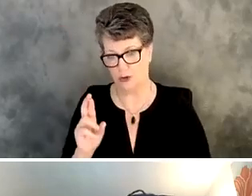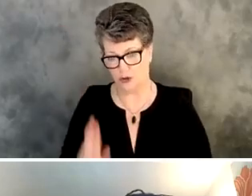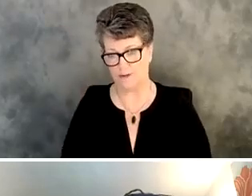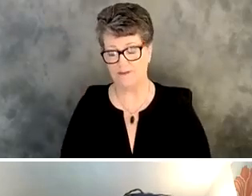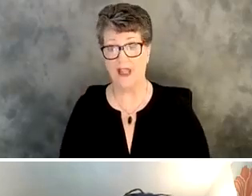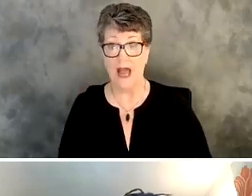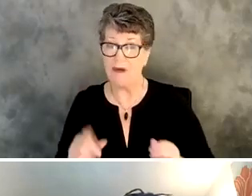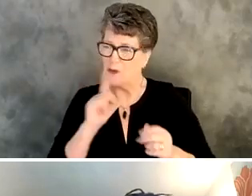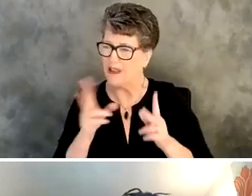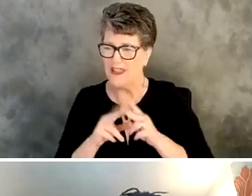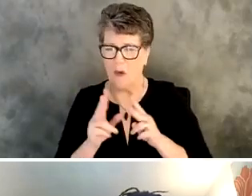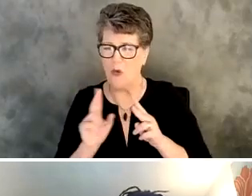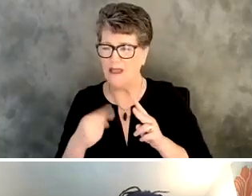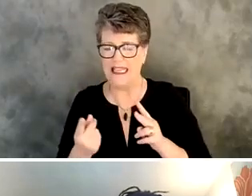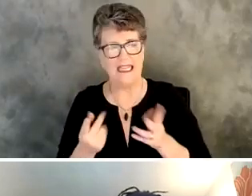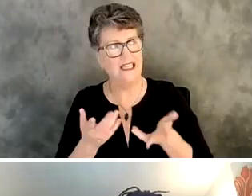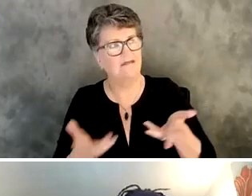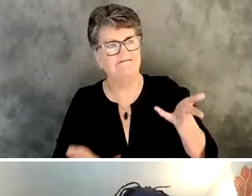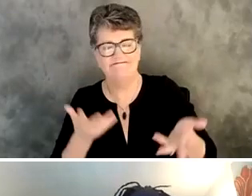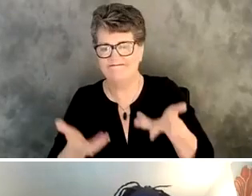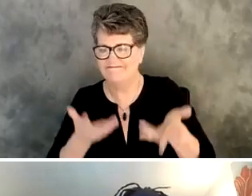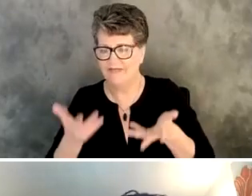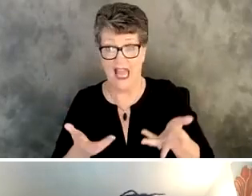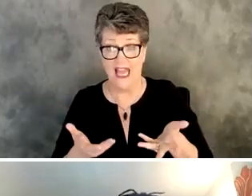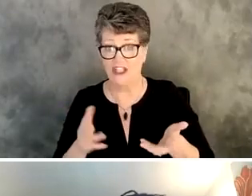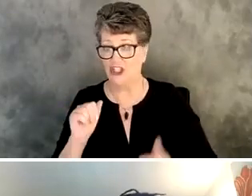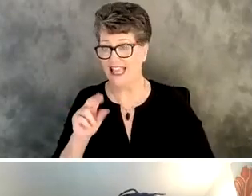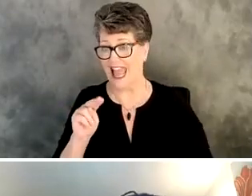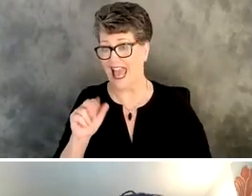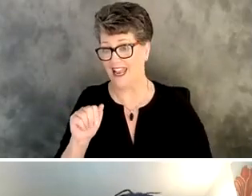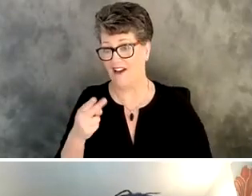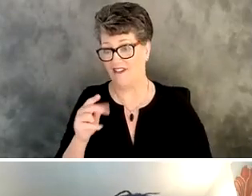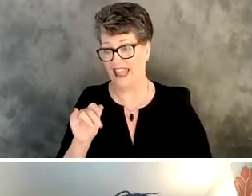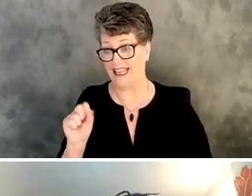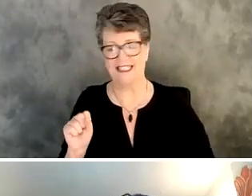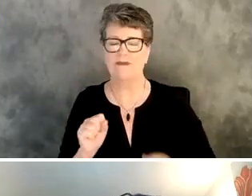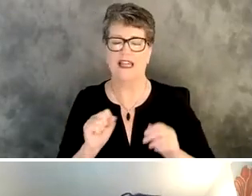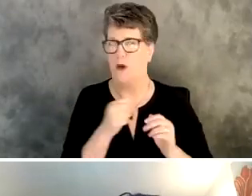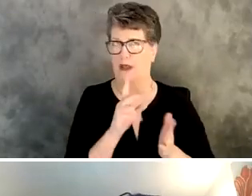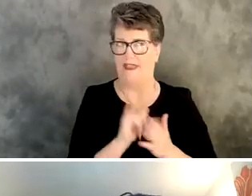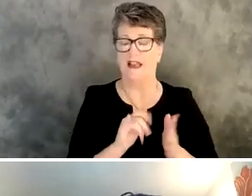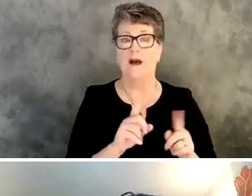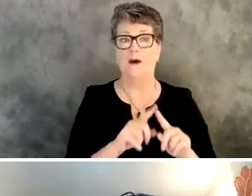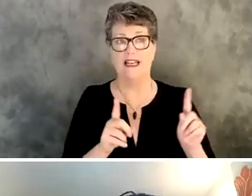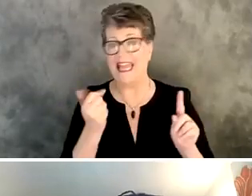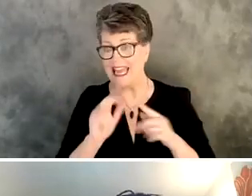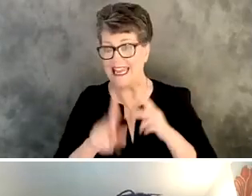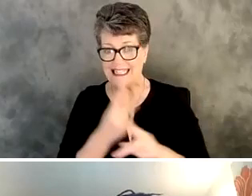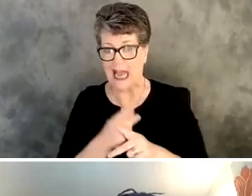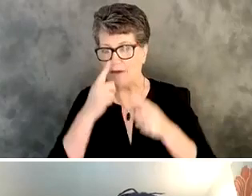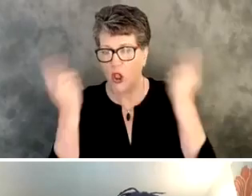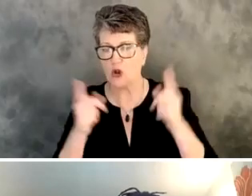are really the only condition, like just anaphylaxis, or I'm sorry, not just anaphylaxis. I should say any type of